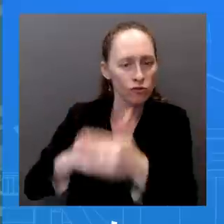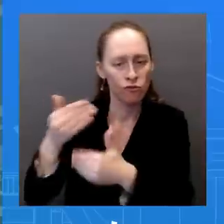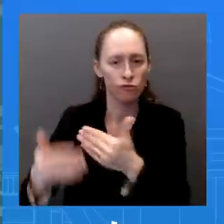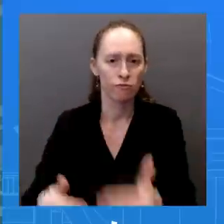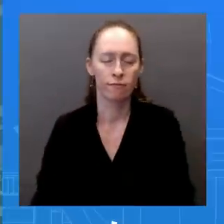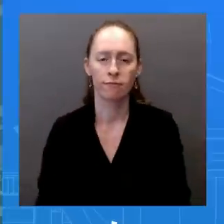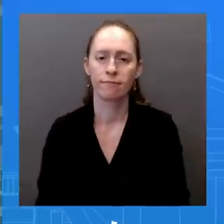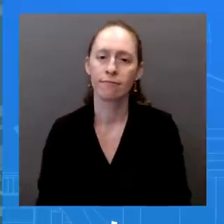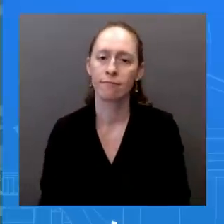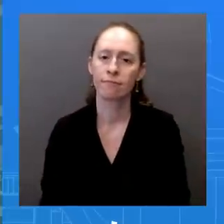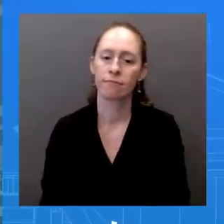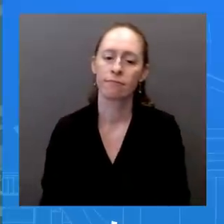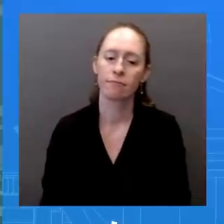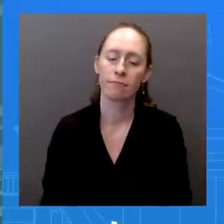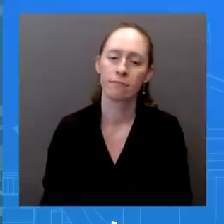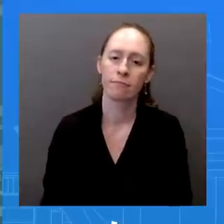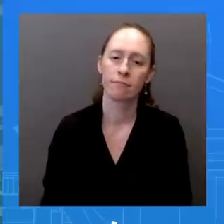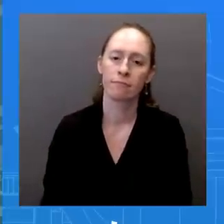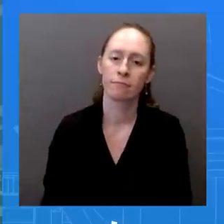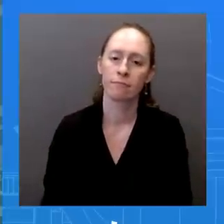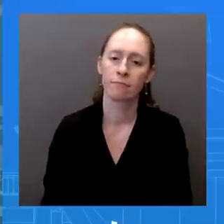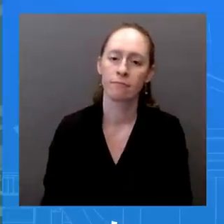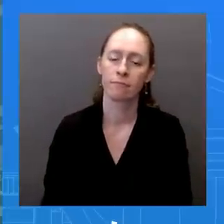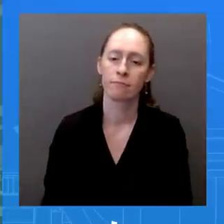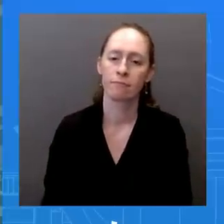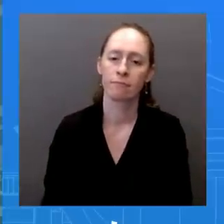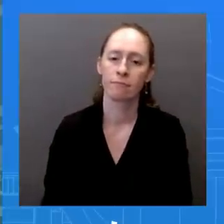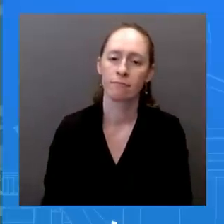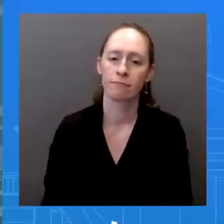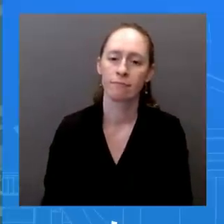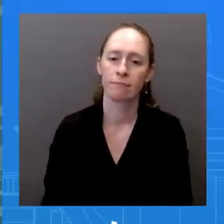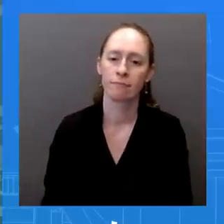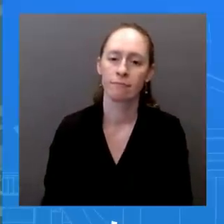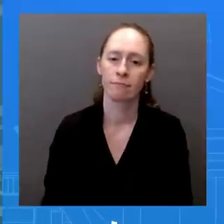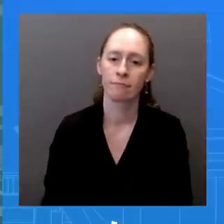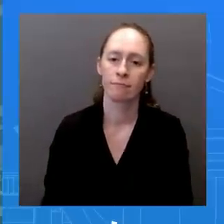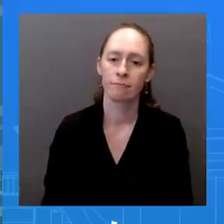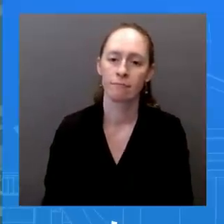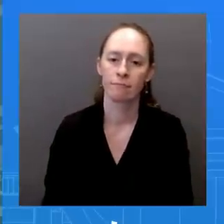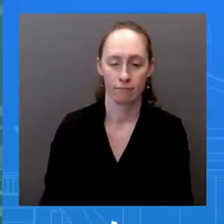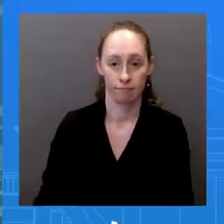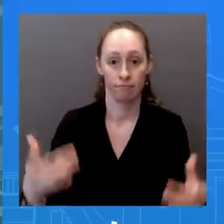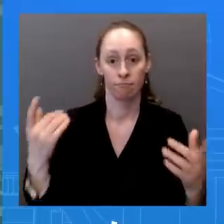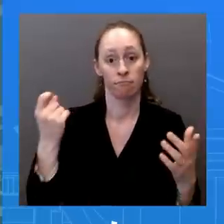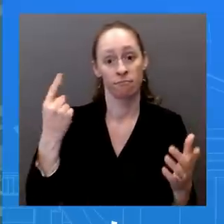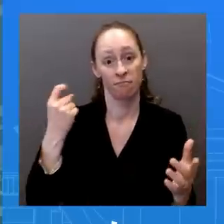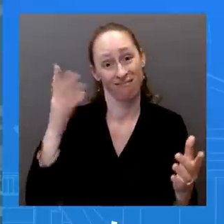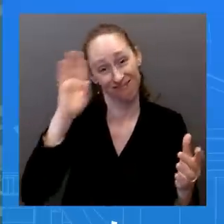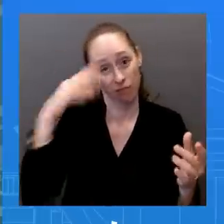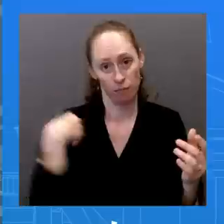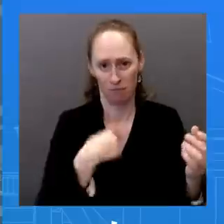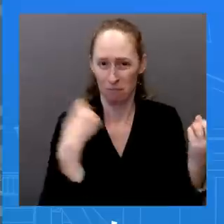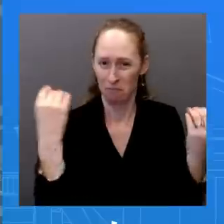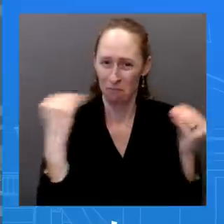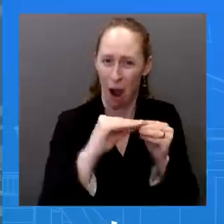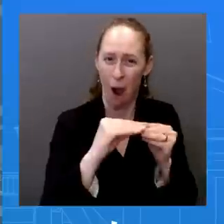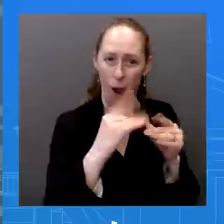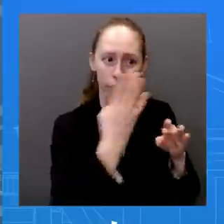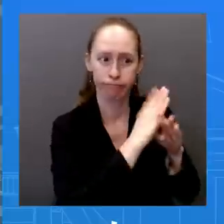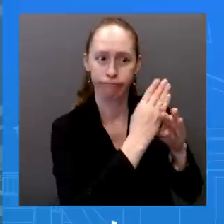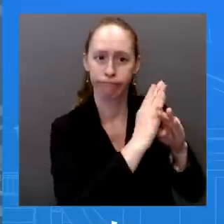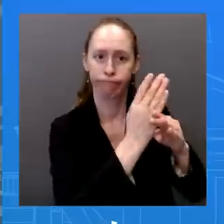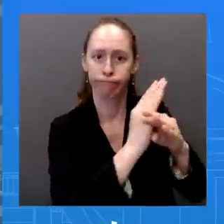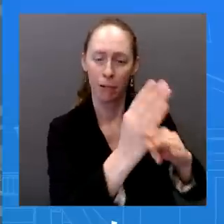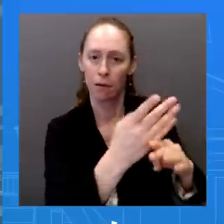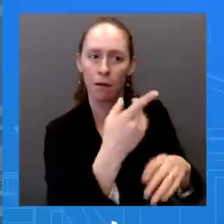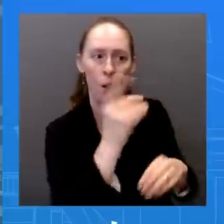More individuals are encountered at the border and move through, and without a legal basis, those without a legal basis